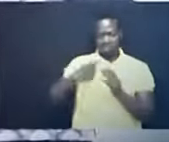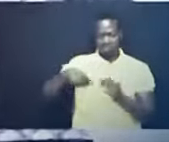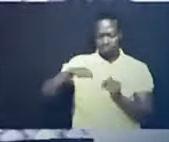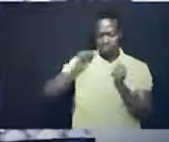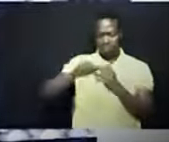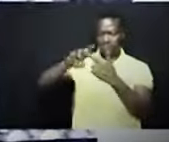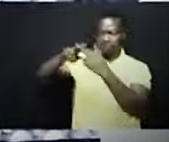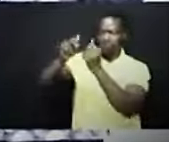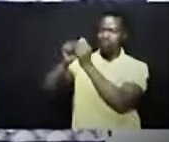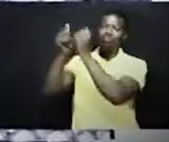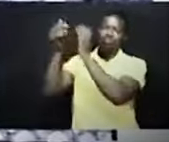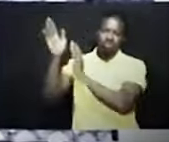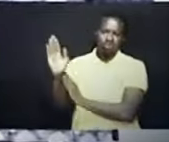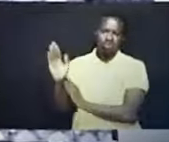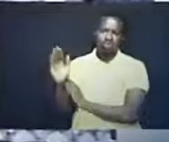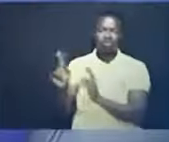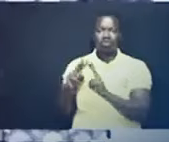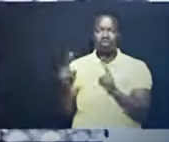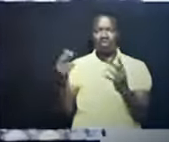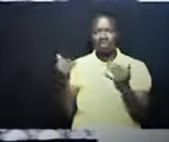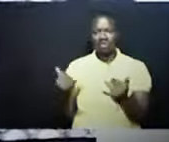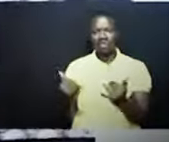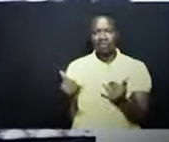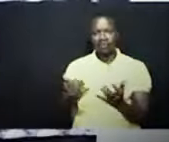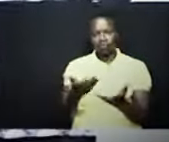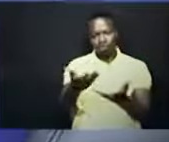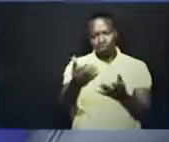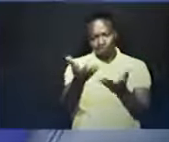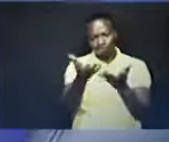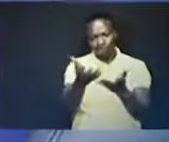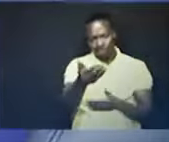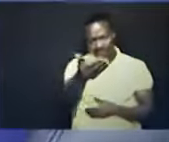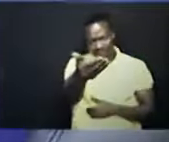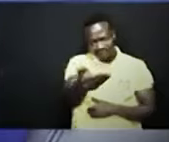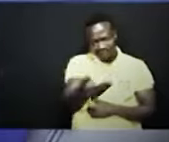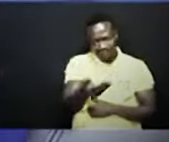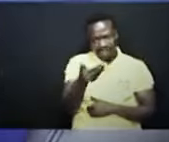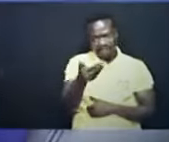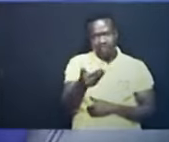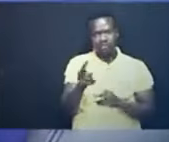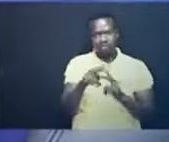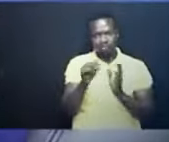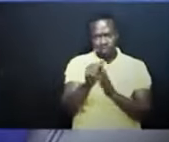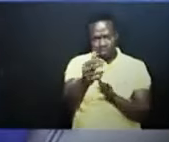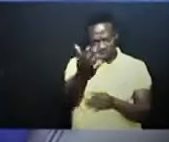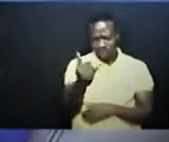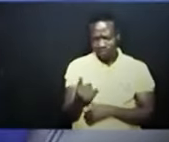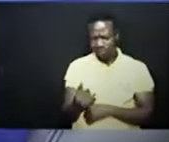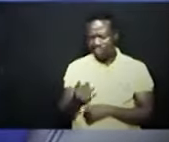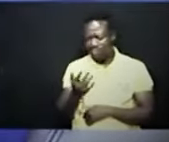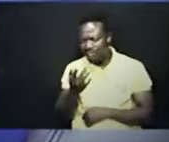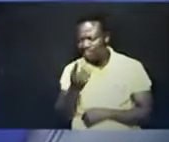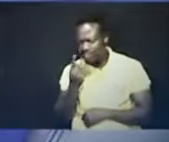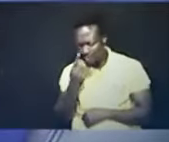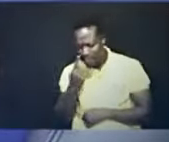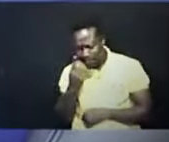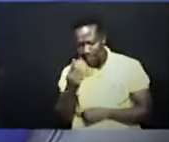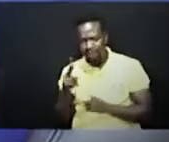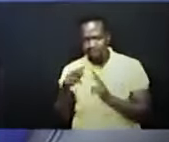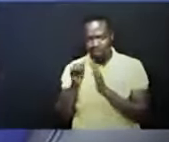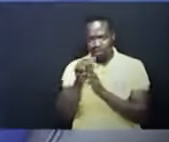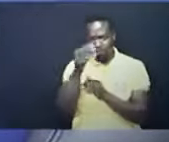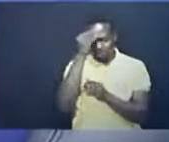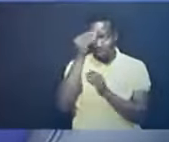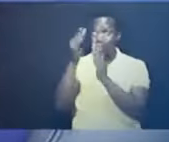to invite you to taste and see that the Lord is good. Ye pese ye tun safro se bra na beso hwe ne hu se onyame